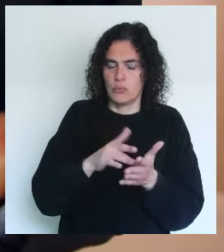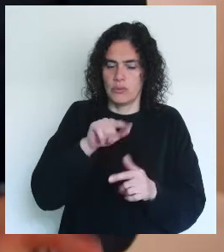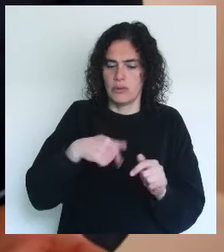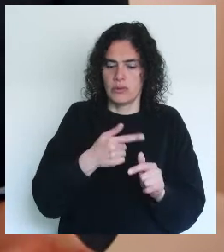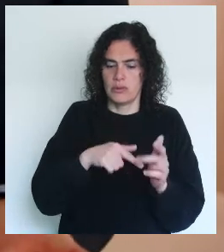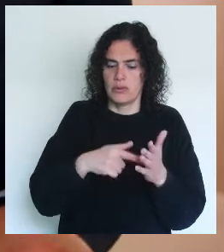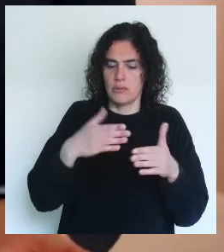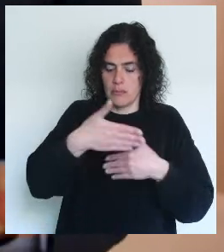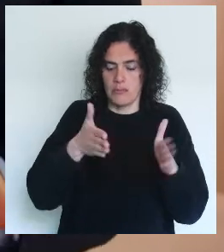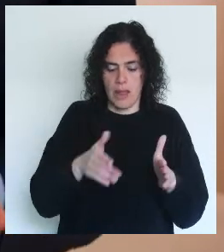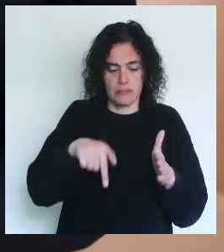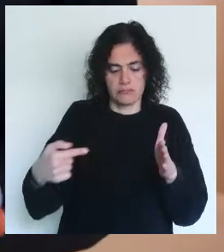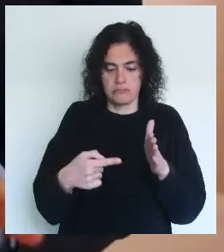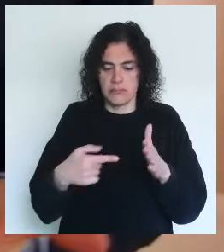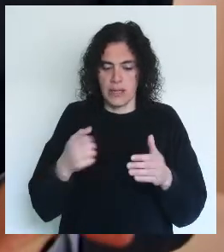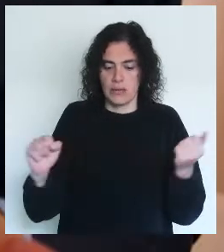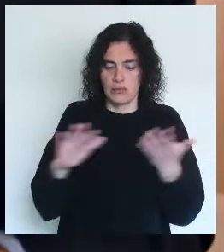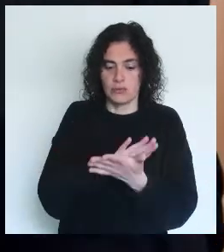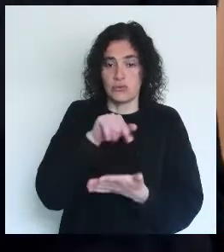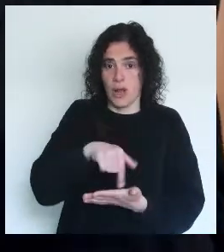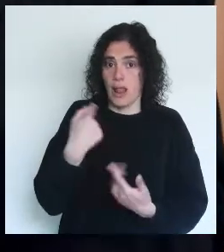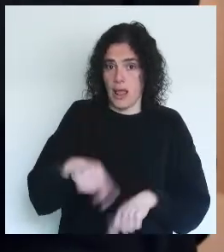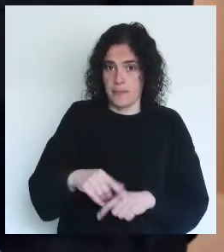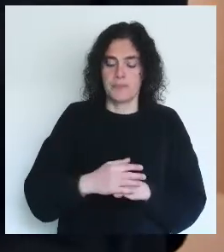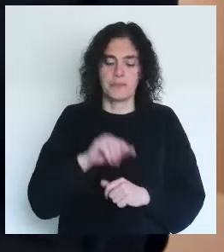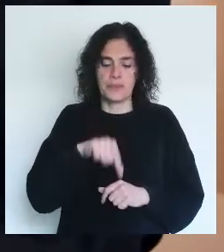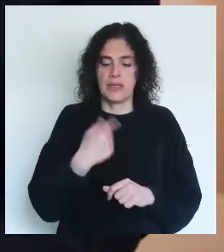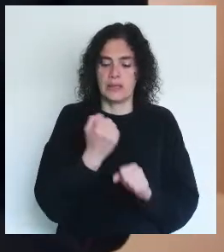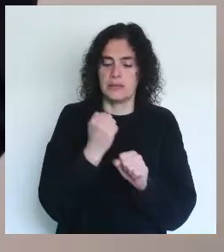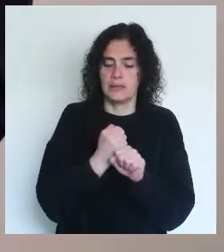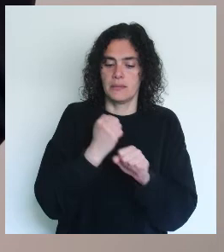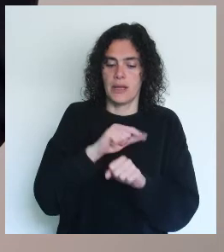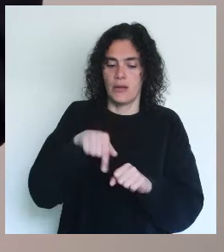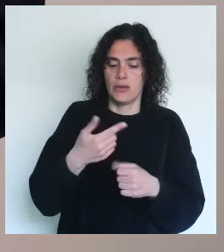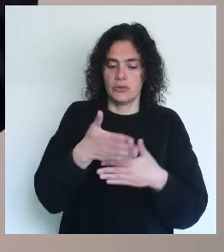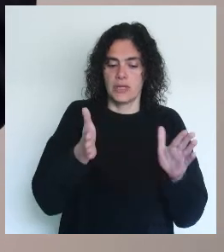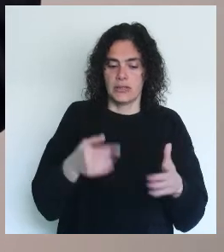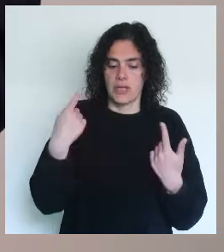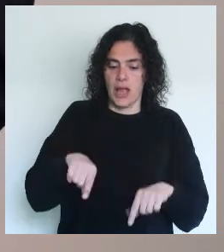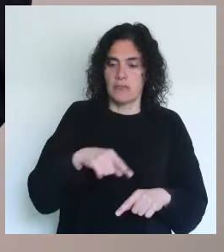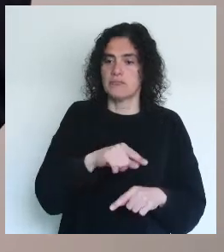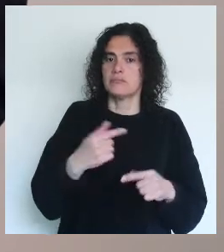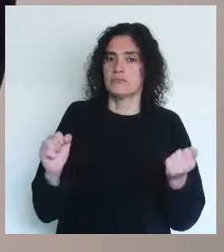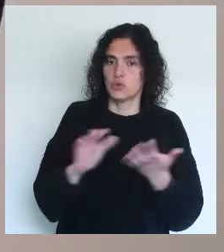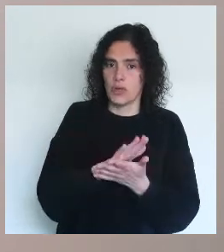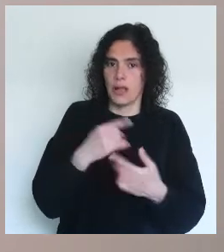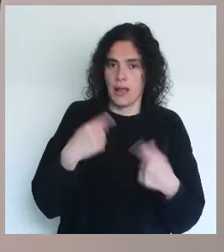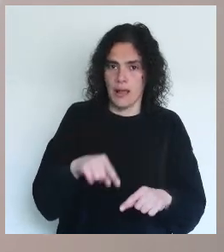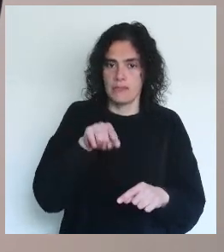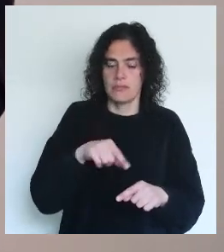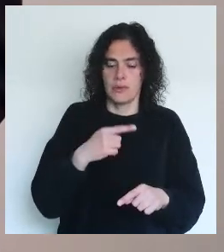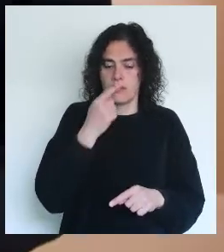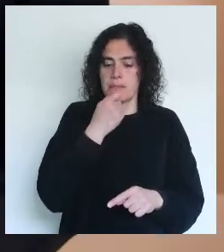and at the bottom of the box you would have the newspaper of the day. So with this work we have a box, we have the